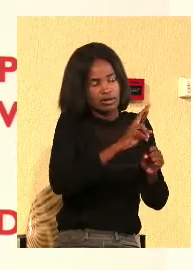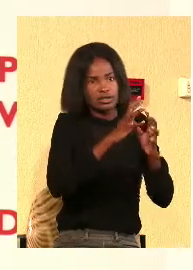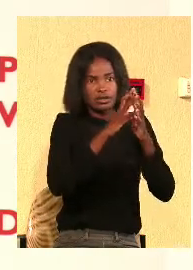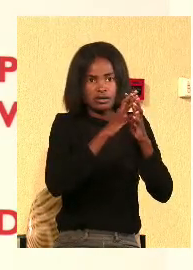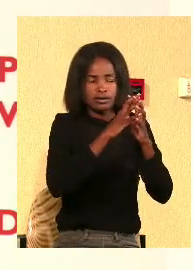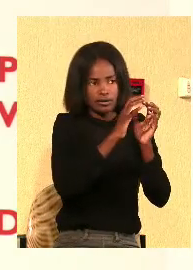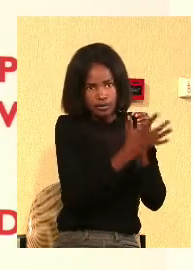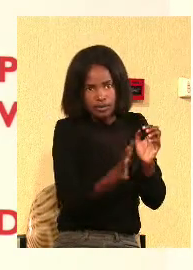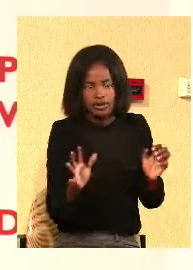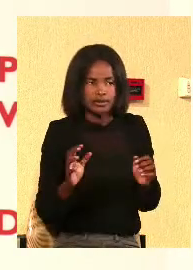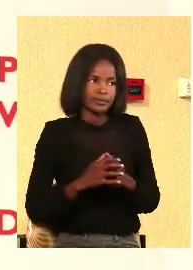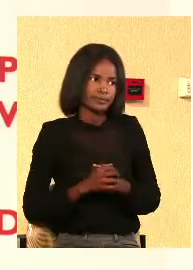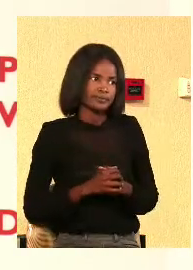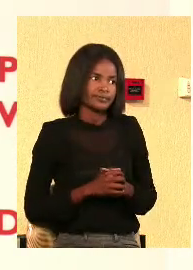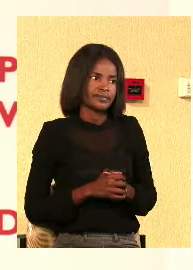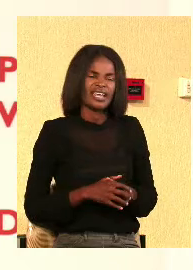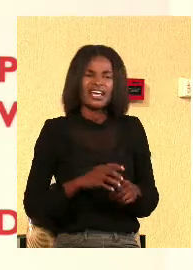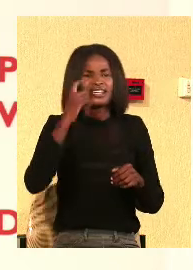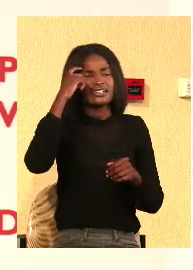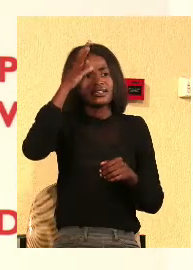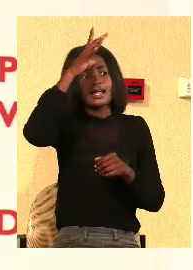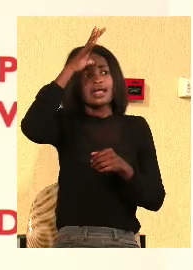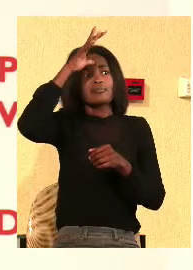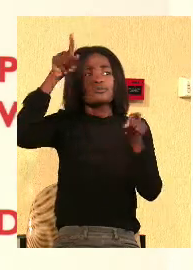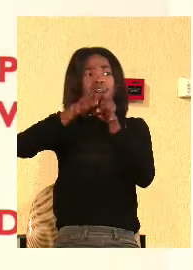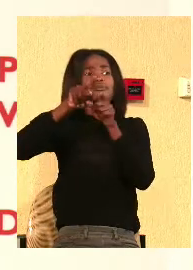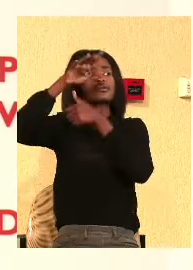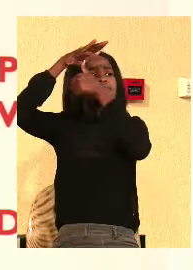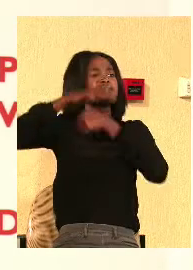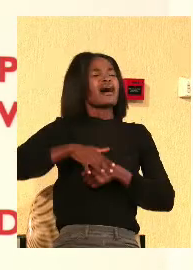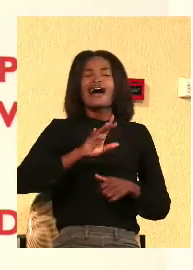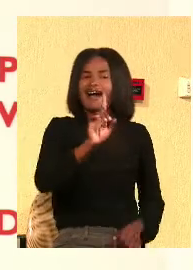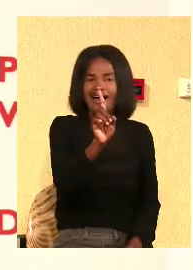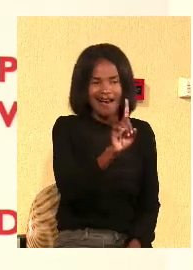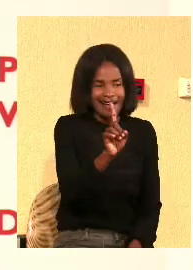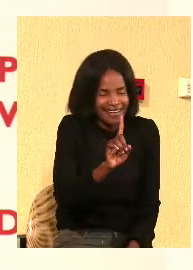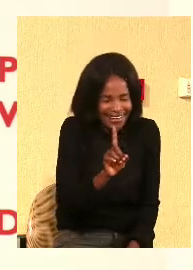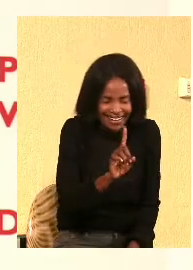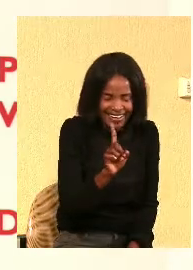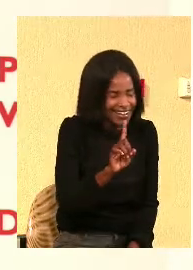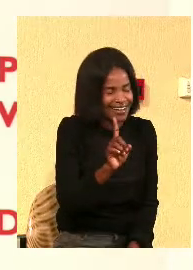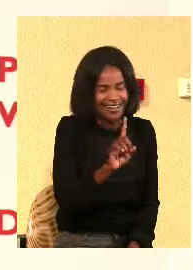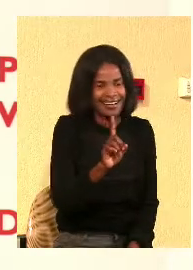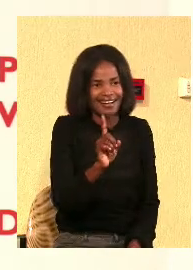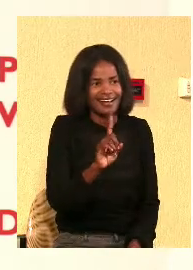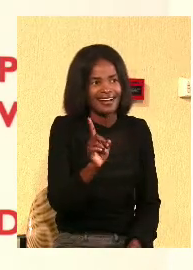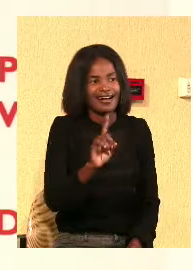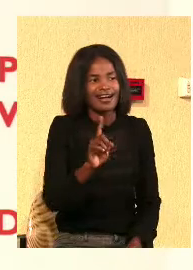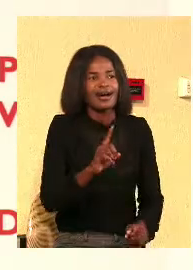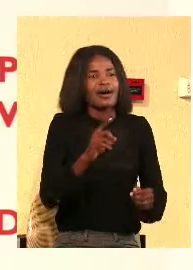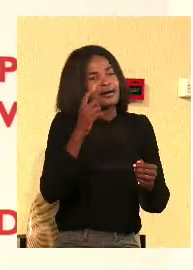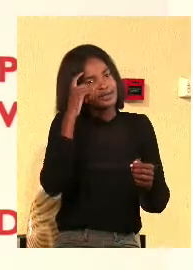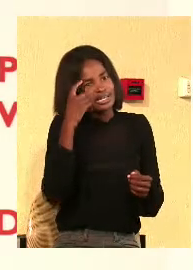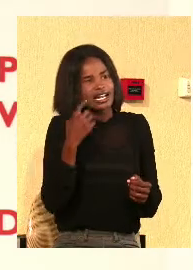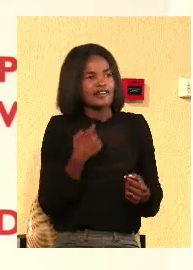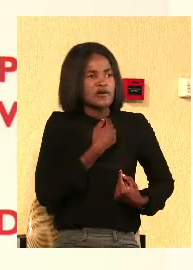there, it's not there to recolonize you. It's actually there to maintain order and to make sure that, as inconvenient as it